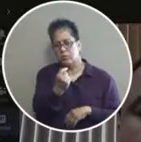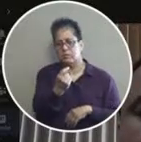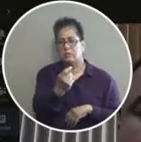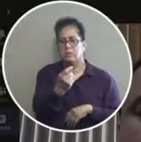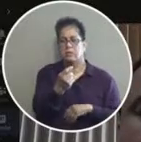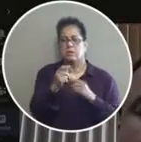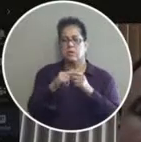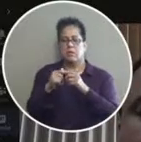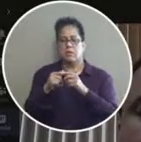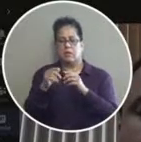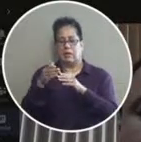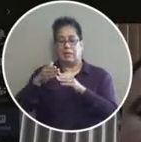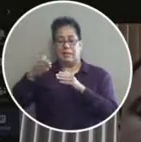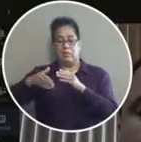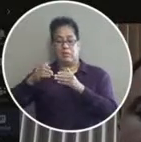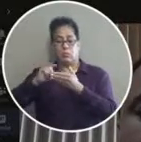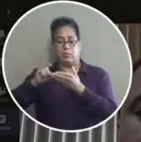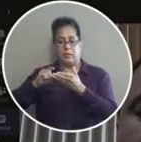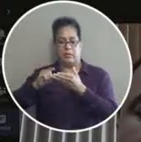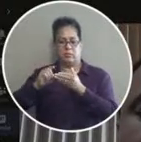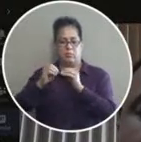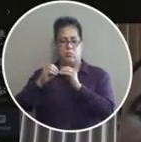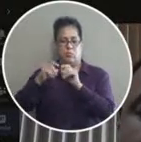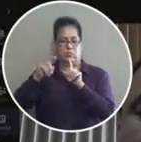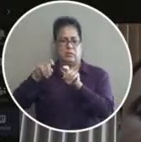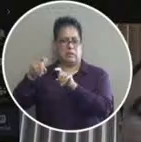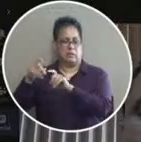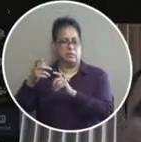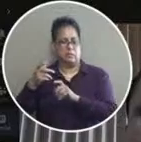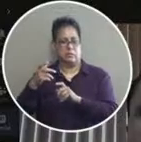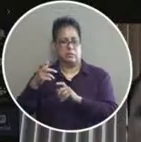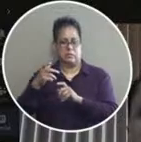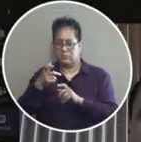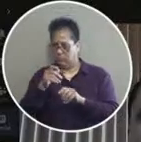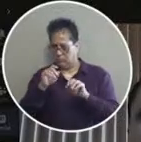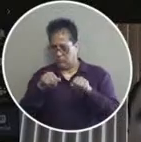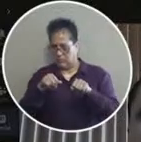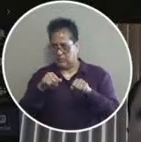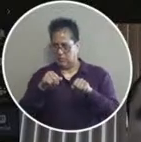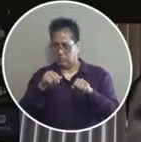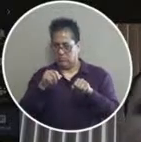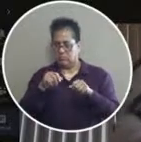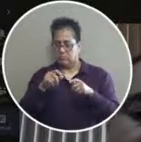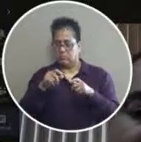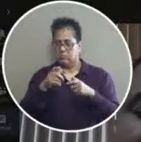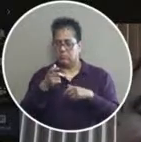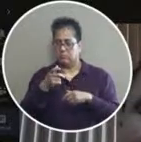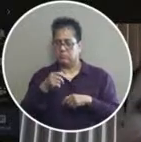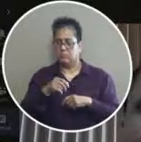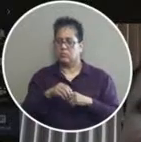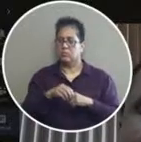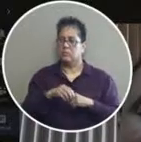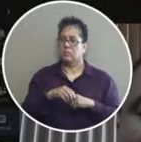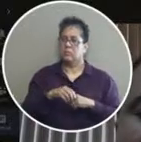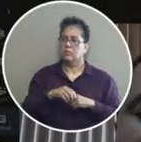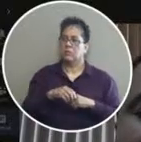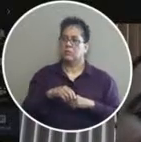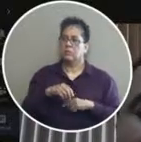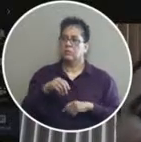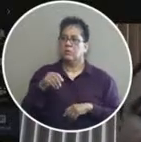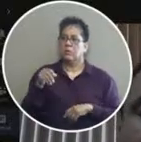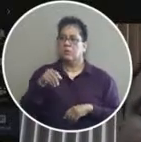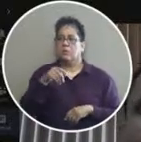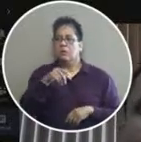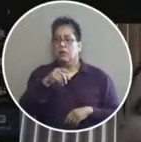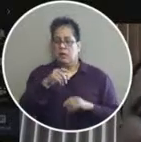they increase towards the end of the week? Is that true? And if so, can you talk a little bit more about that? Definitely.